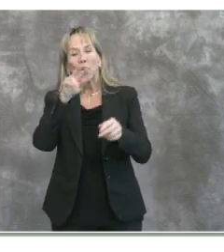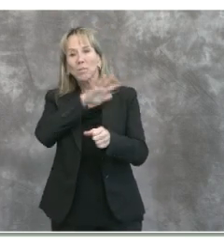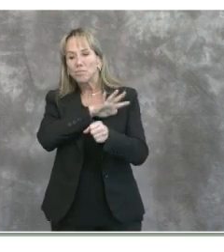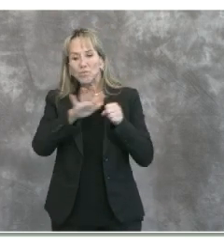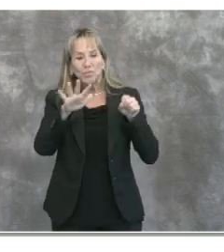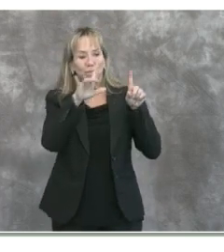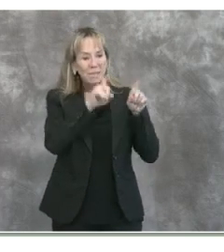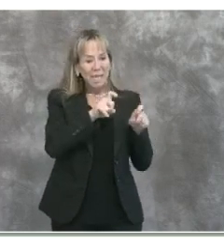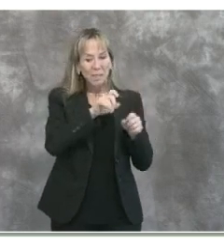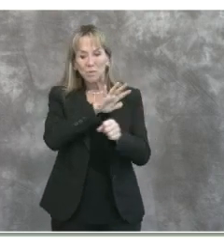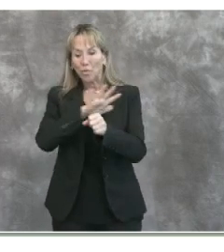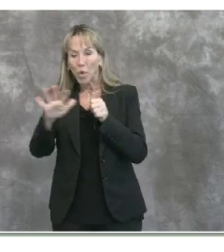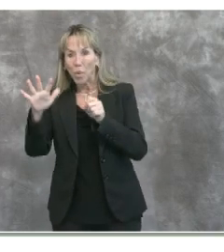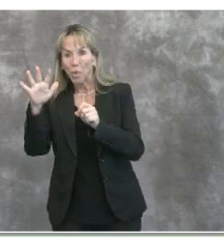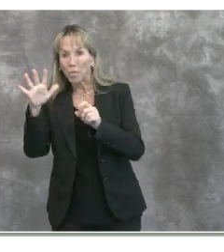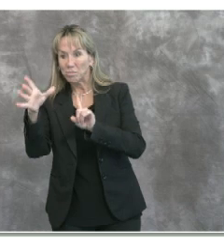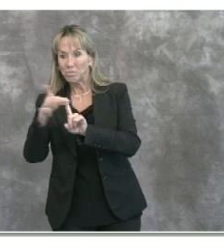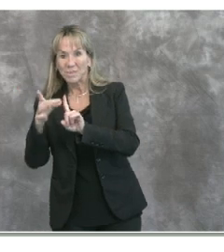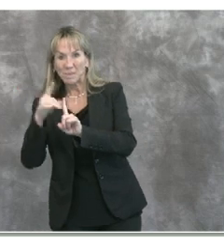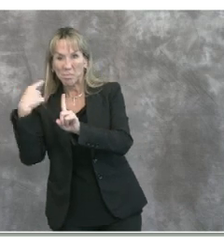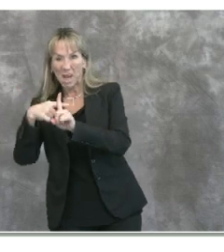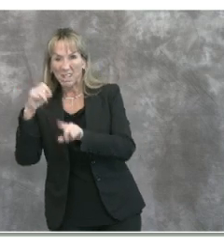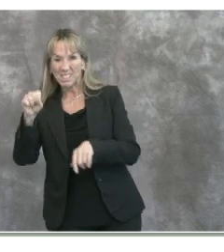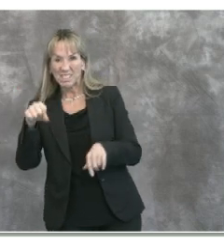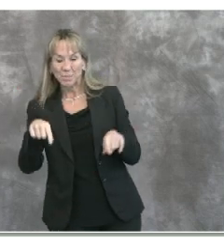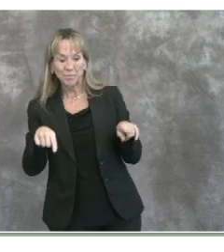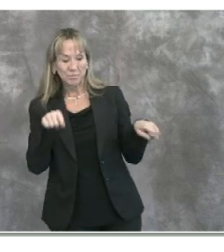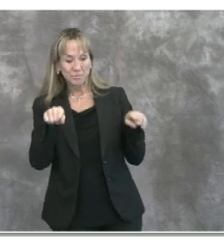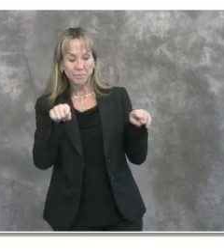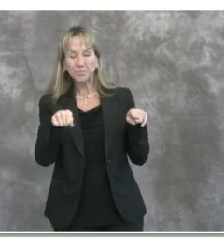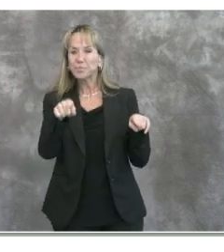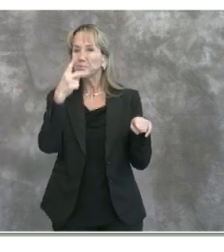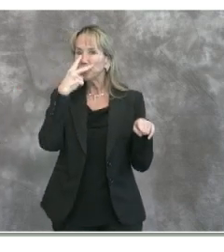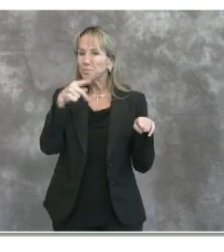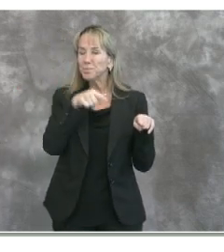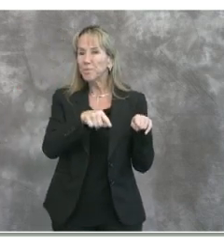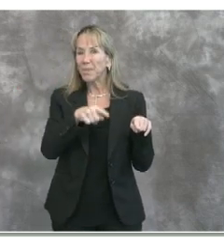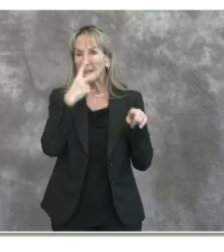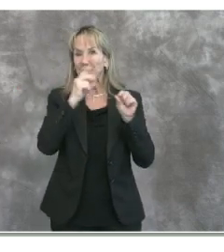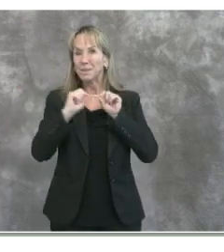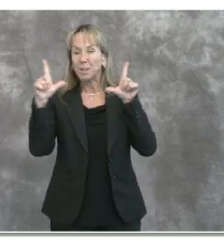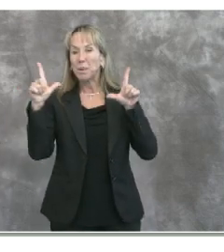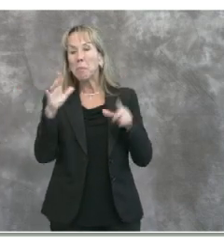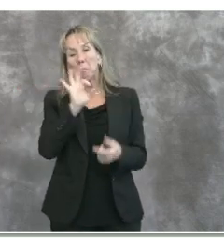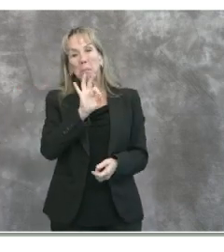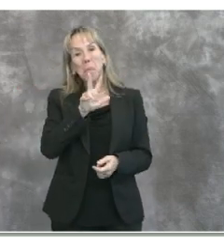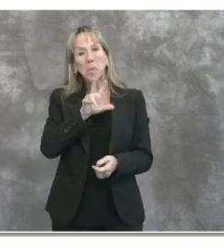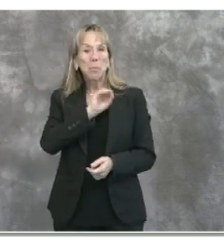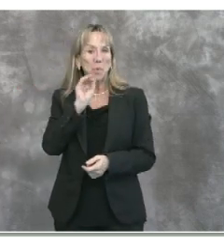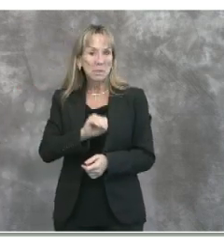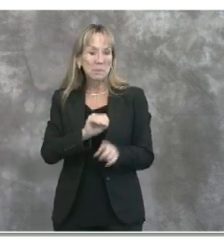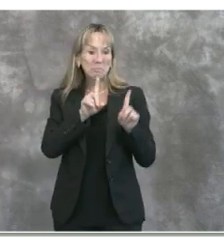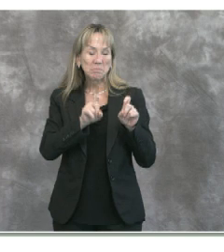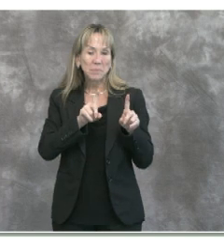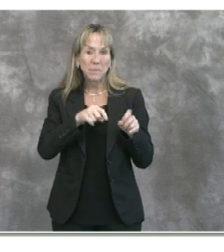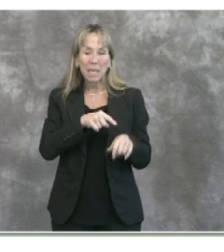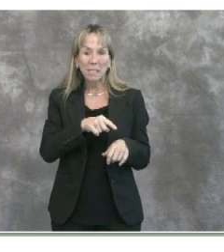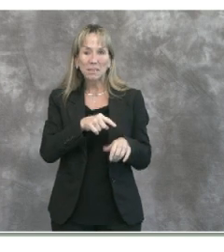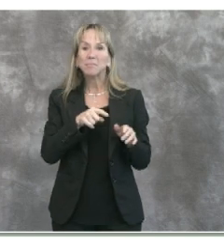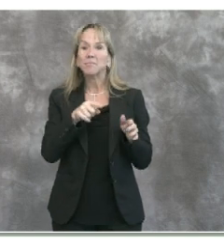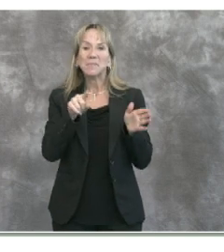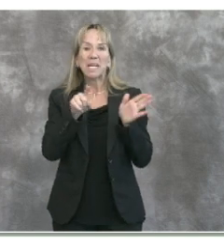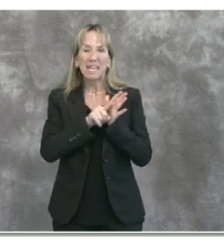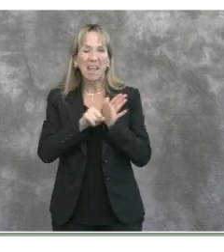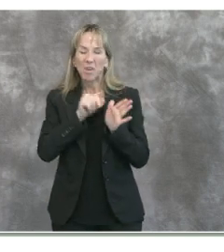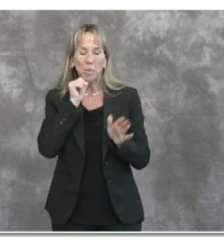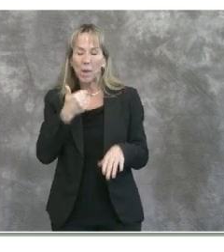versus total positives. On the next chart, you can see we continue to hold steady there. About 93% of the tests come back